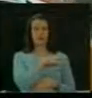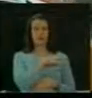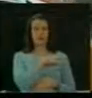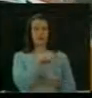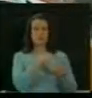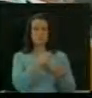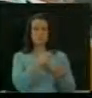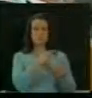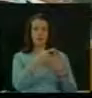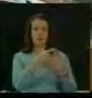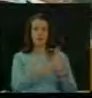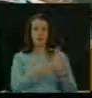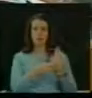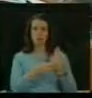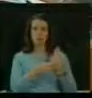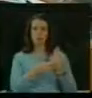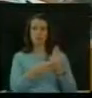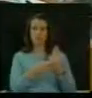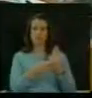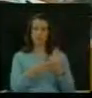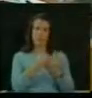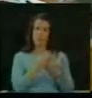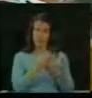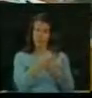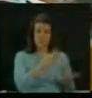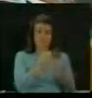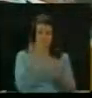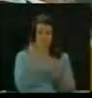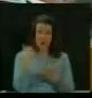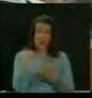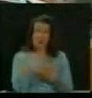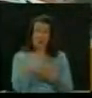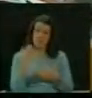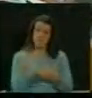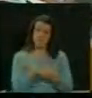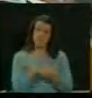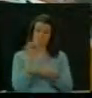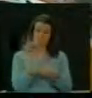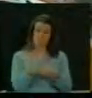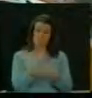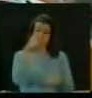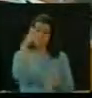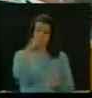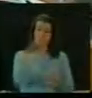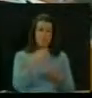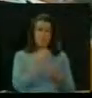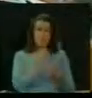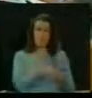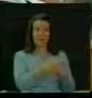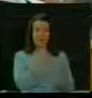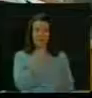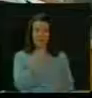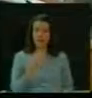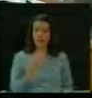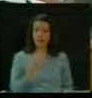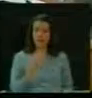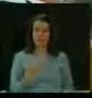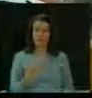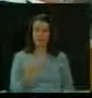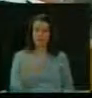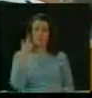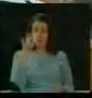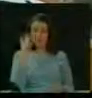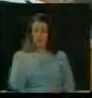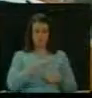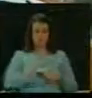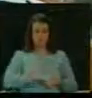which essentially, whatever they recommend, we're pretty much going to have to vote for, no matter what it is, because the